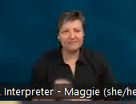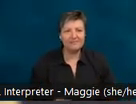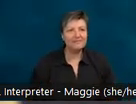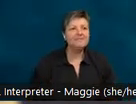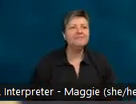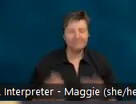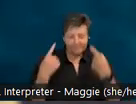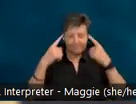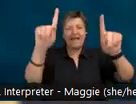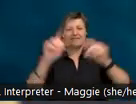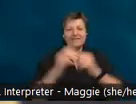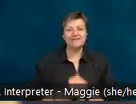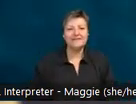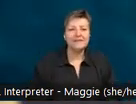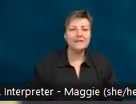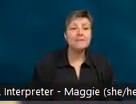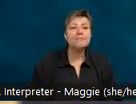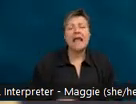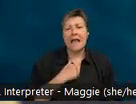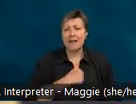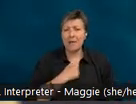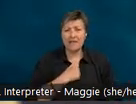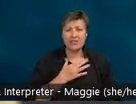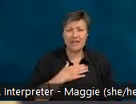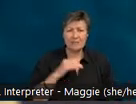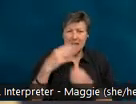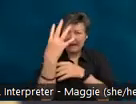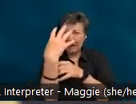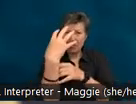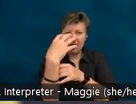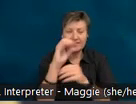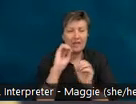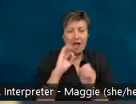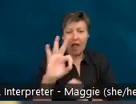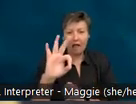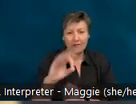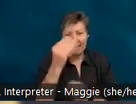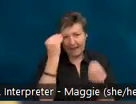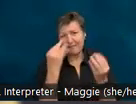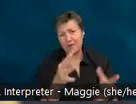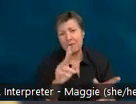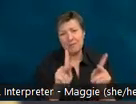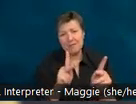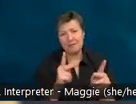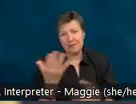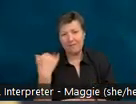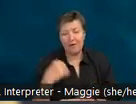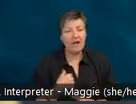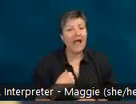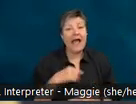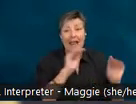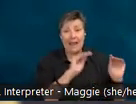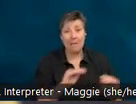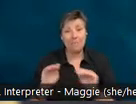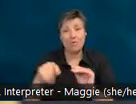There we go. So I apologize for not having my camera on. As I told the folks who were here earlier, I am moving this week and